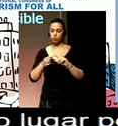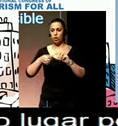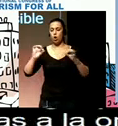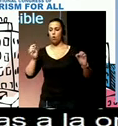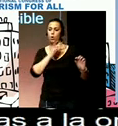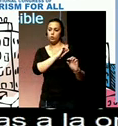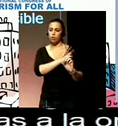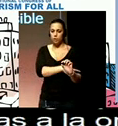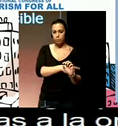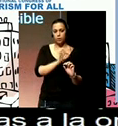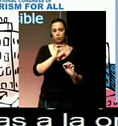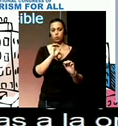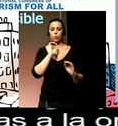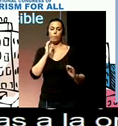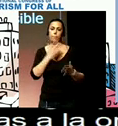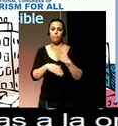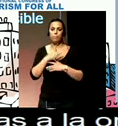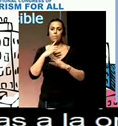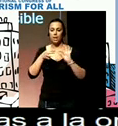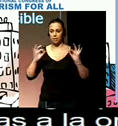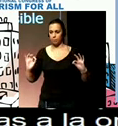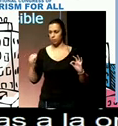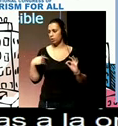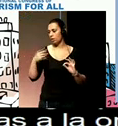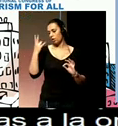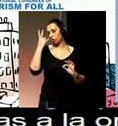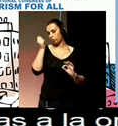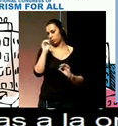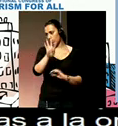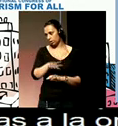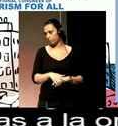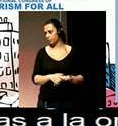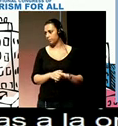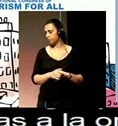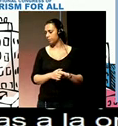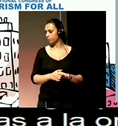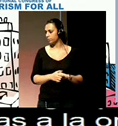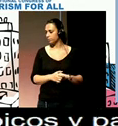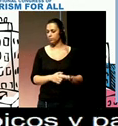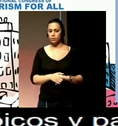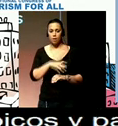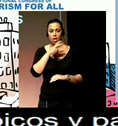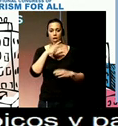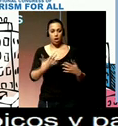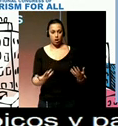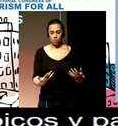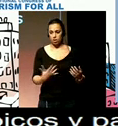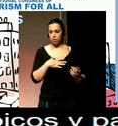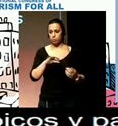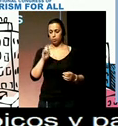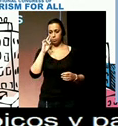Today, looking at TripAdvisor, you will see Athens presented as the Traveler's Choice Destination